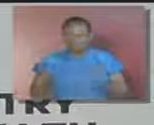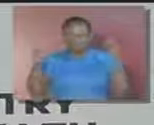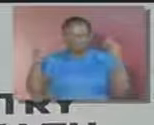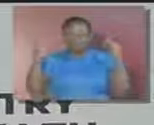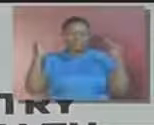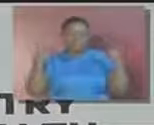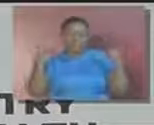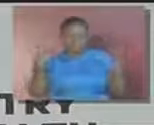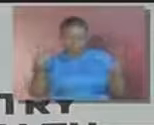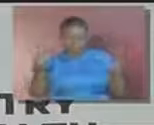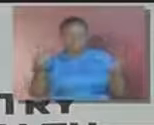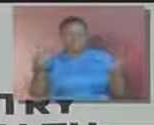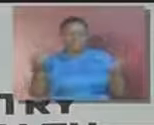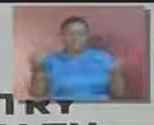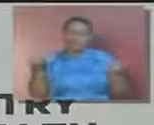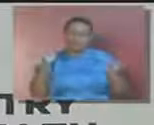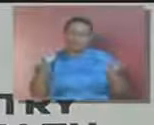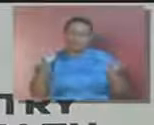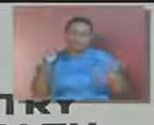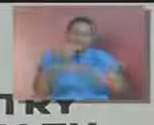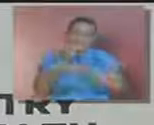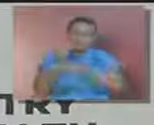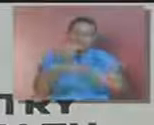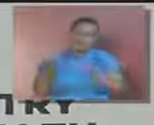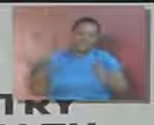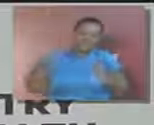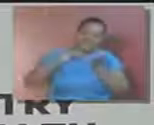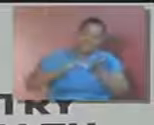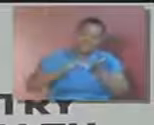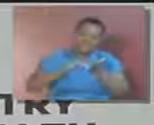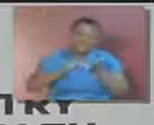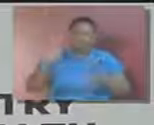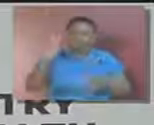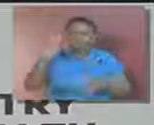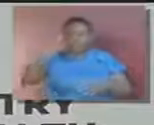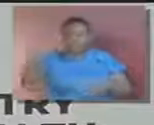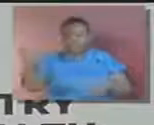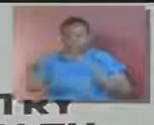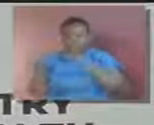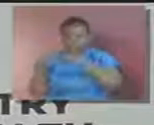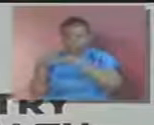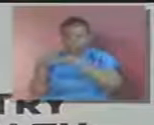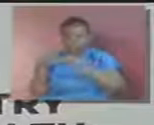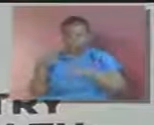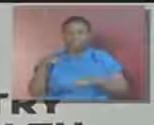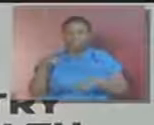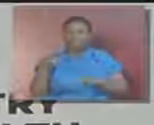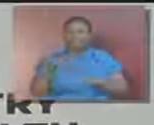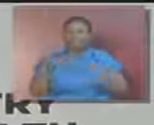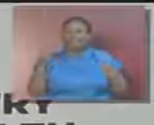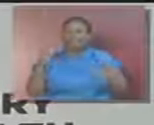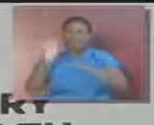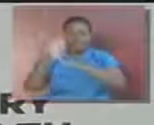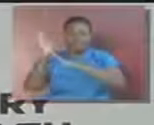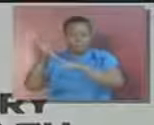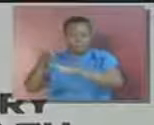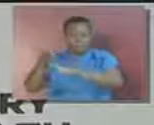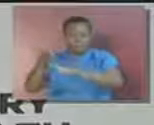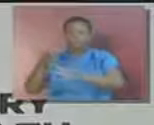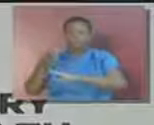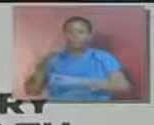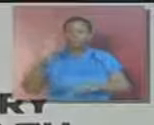Yes, so we got in 2,000 from the gift from Barbados, 33,006, as you said,